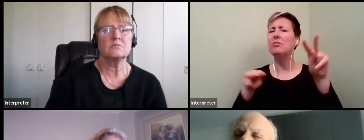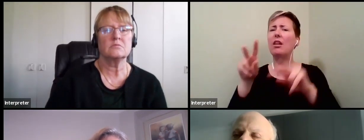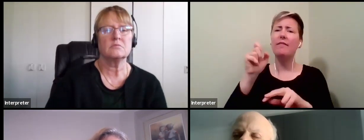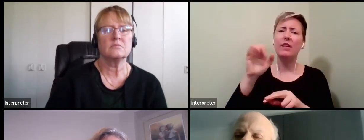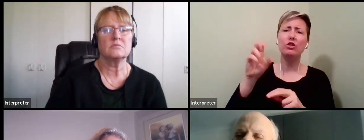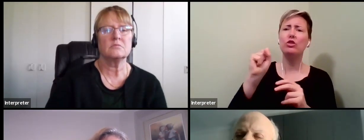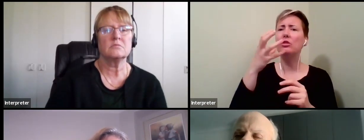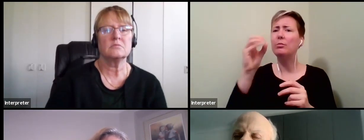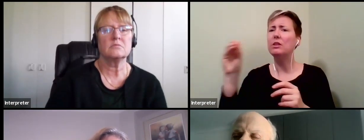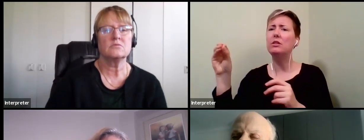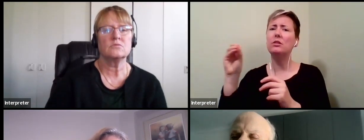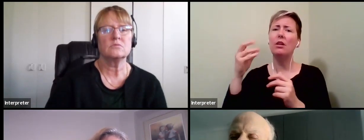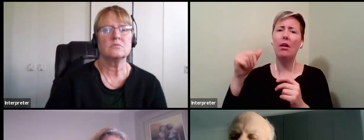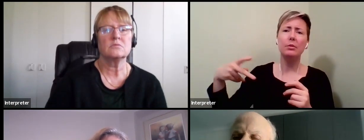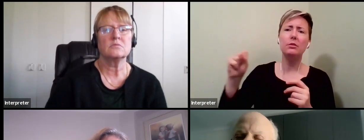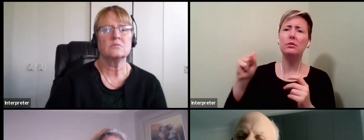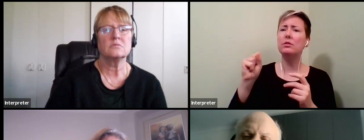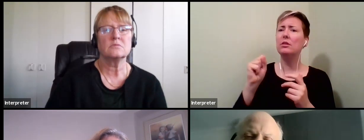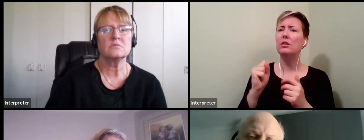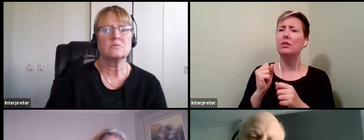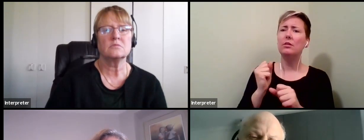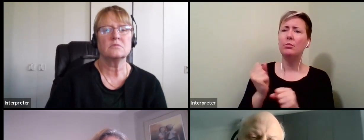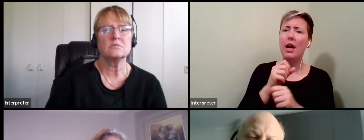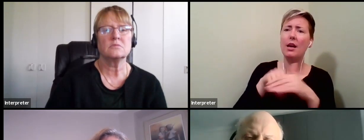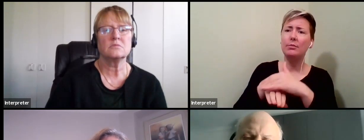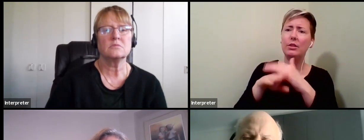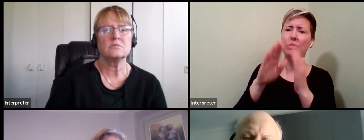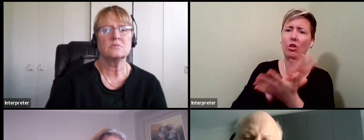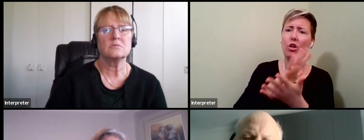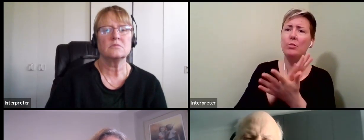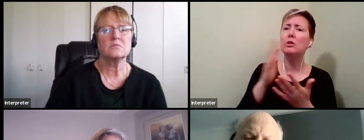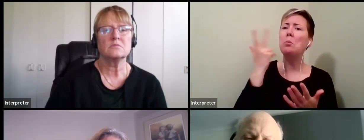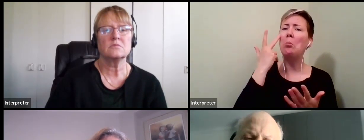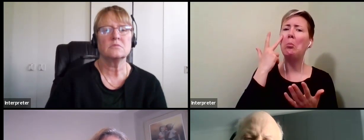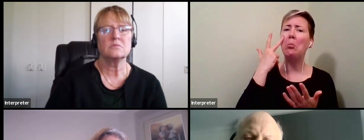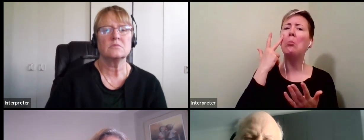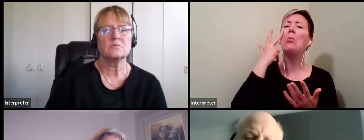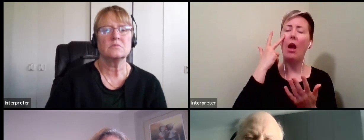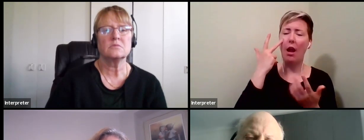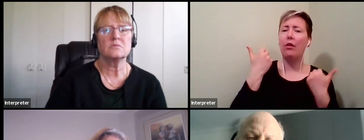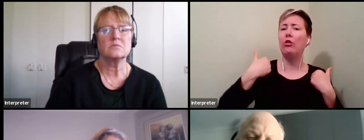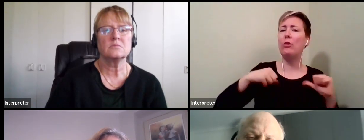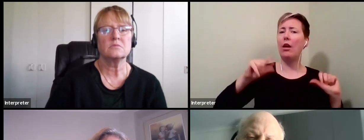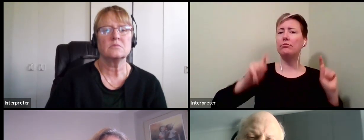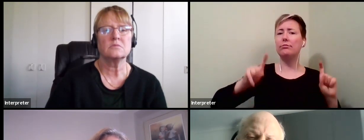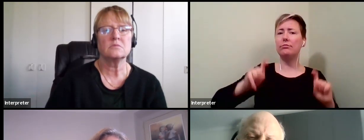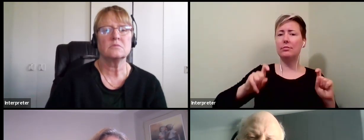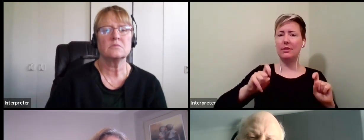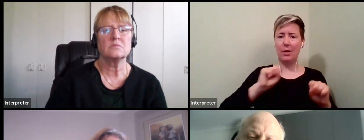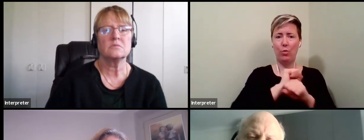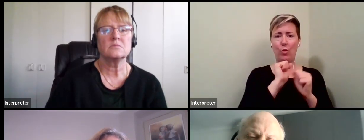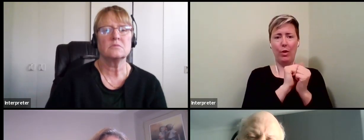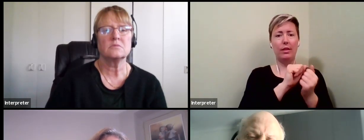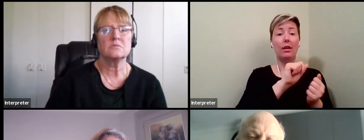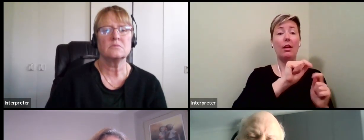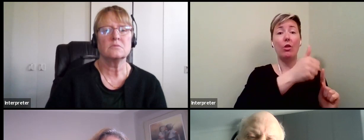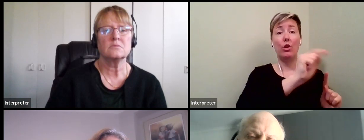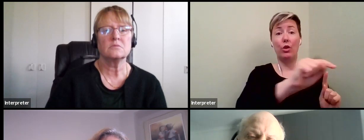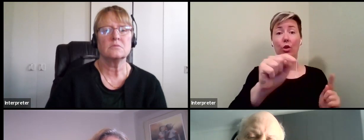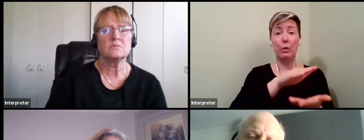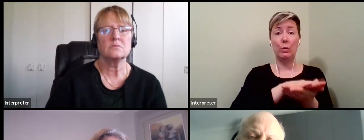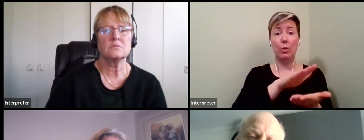create accessible documents as their business, and they can then work with the schools to